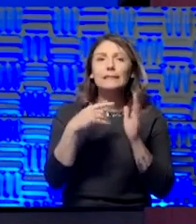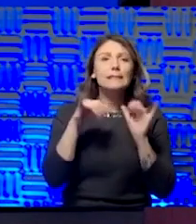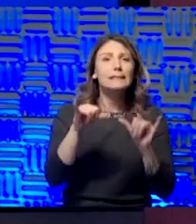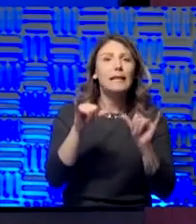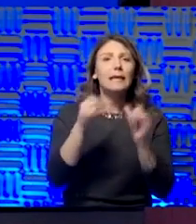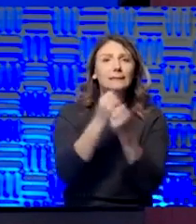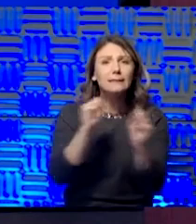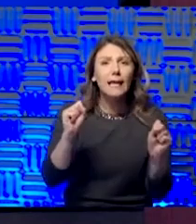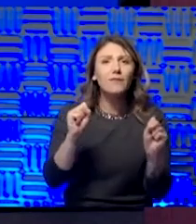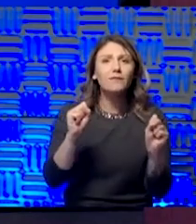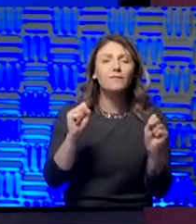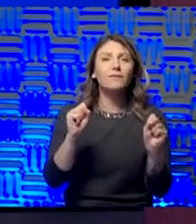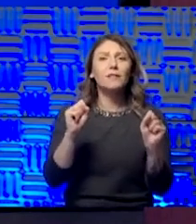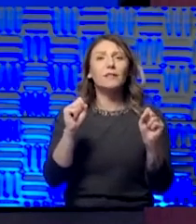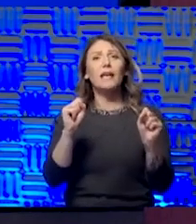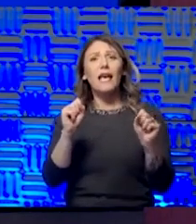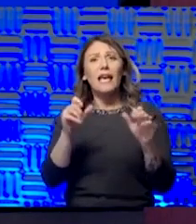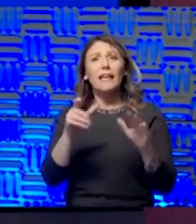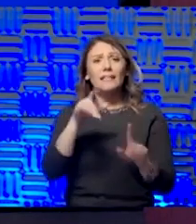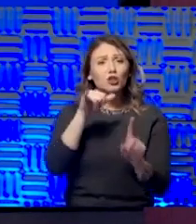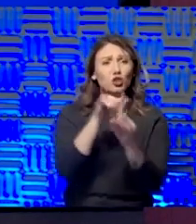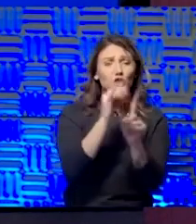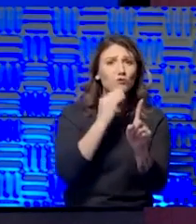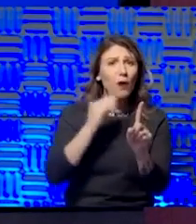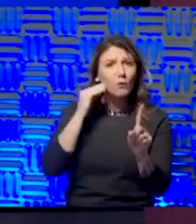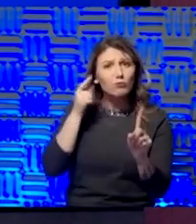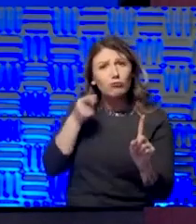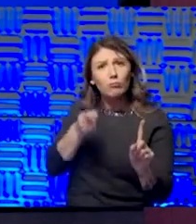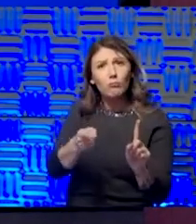in place. And that's still really